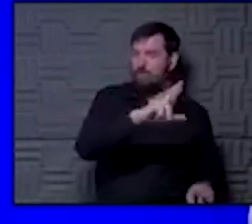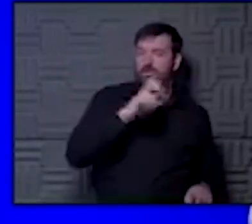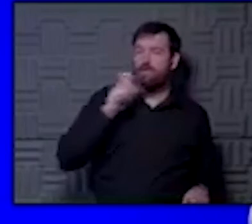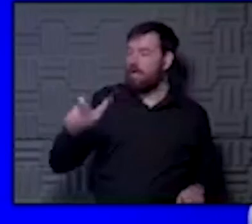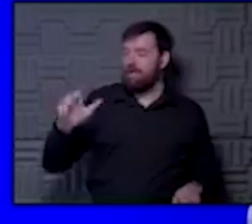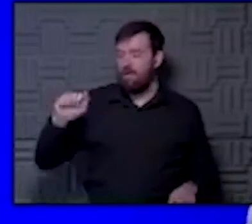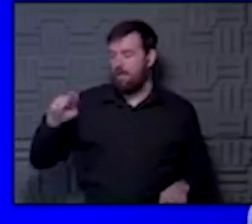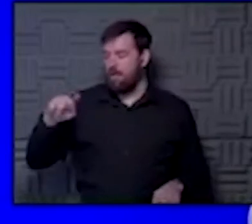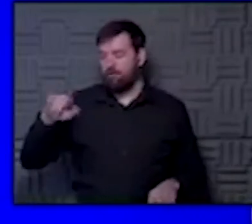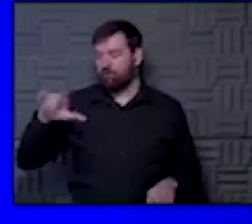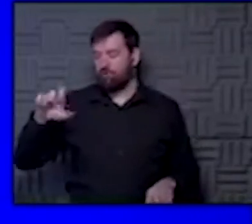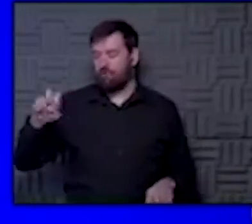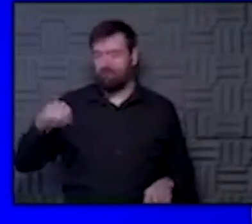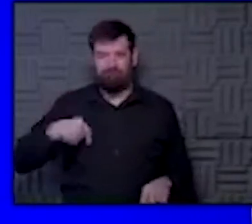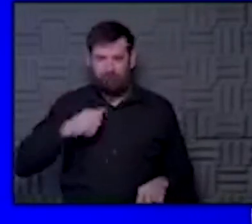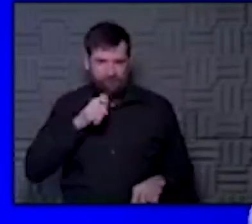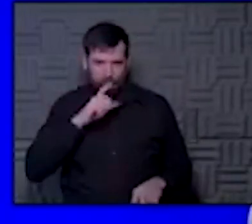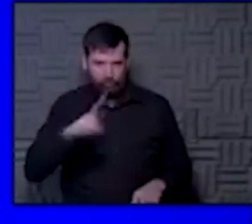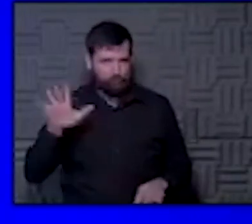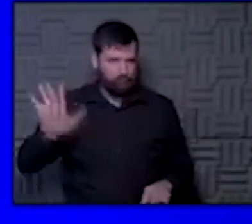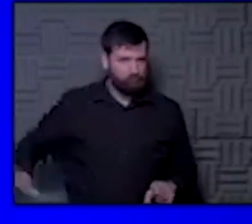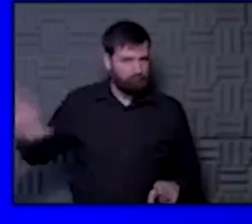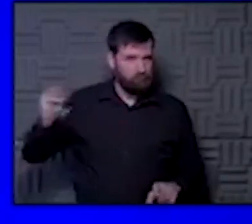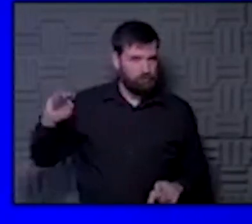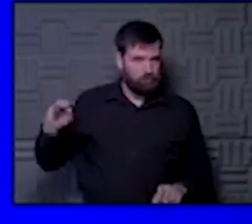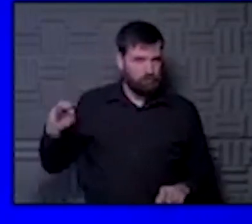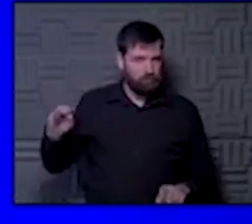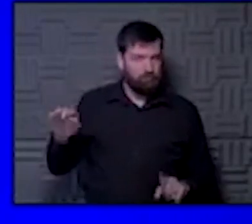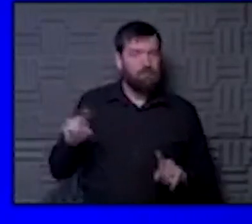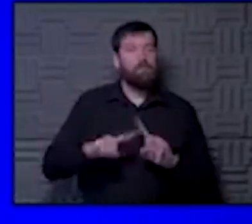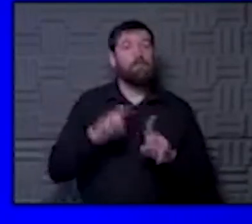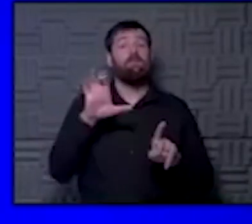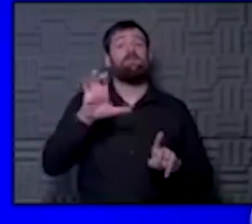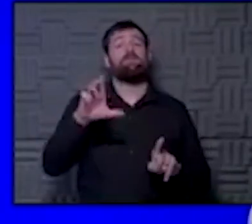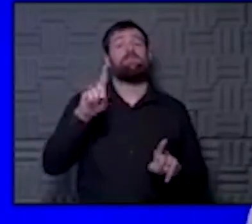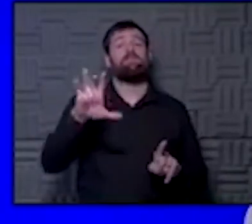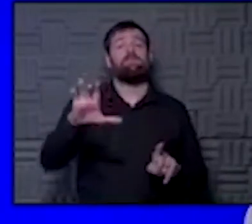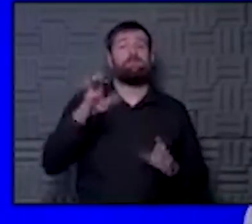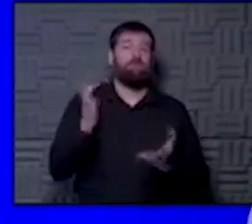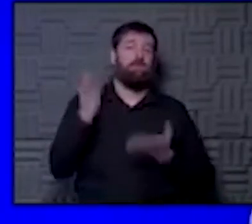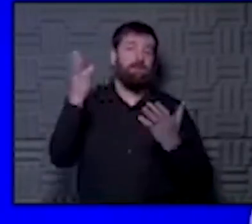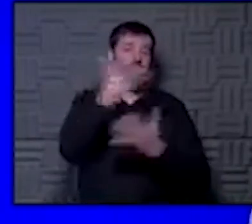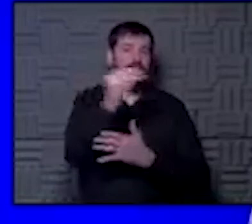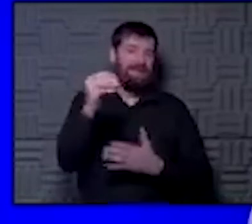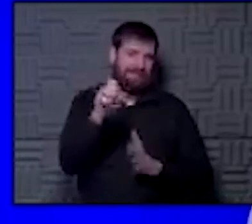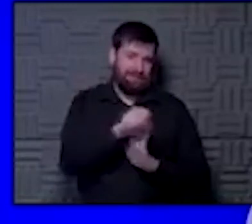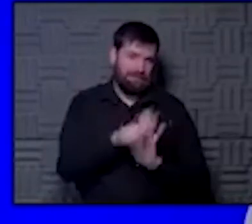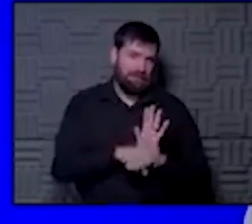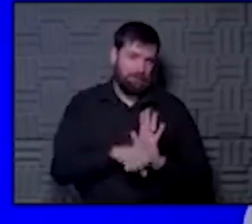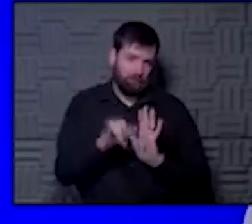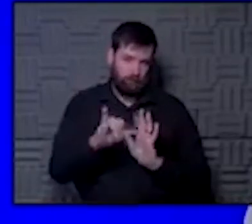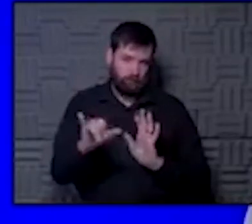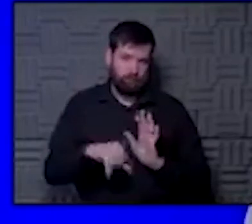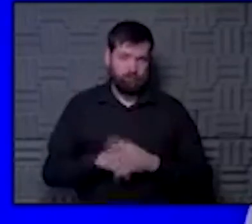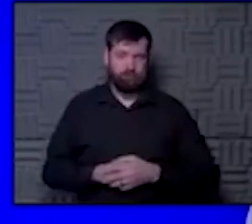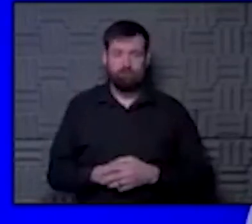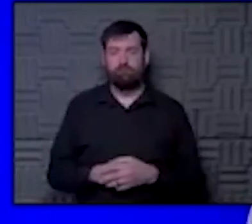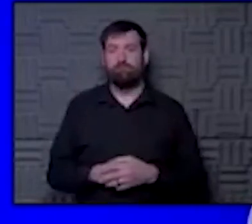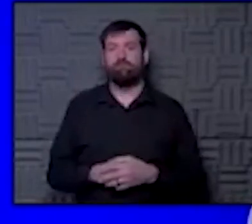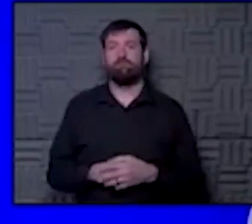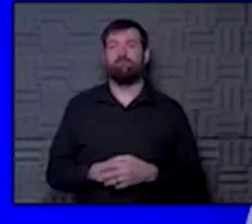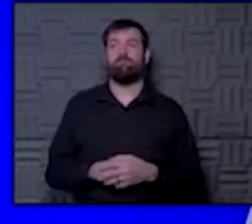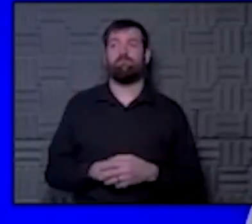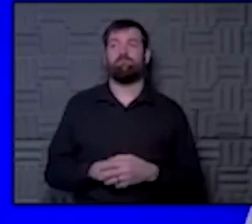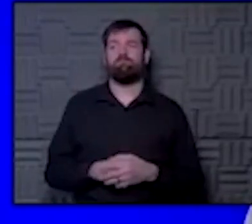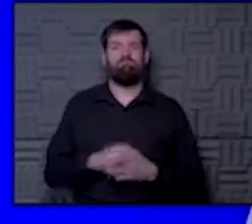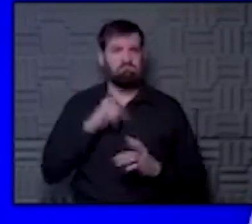what Missouri is using. So just understand that as well. So there are the CDC recommendations and then the state recommendations. But